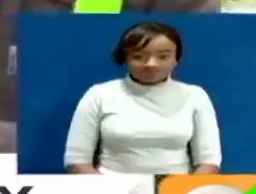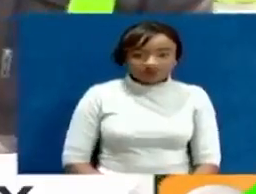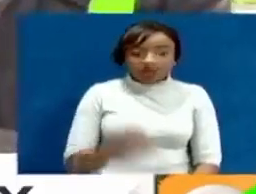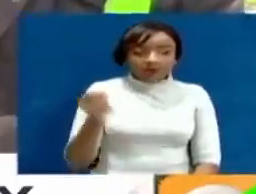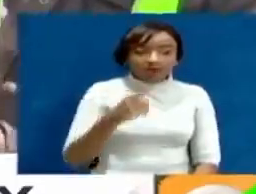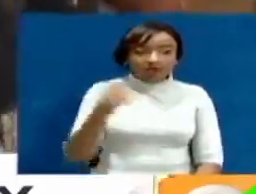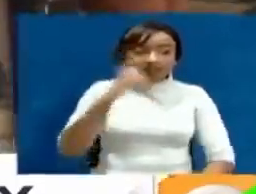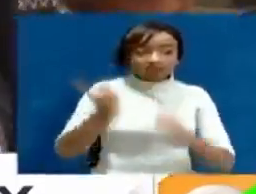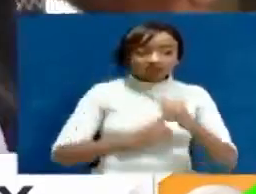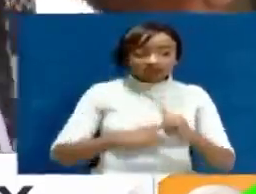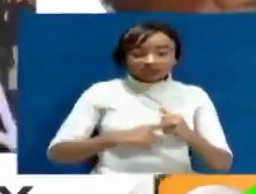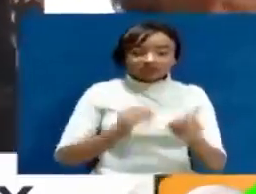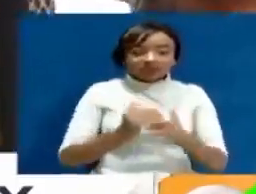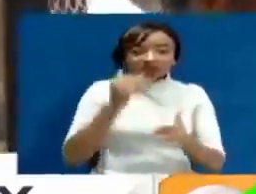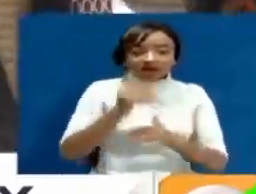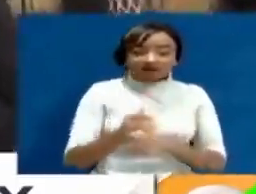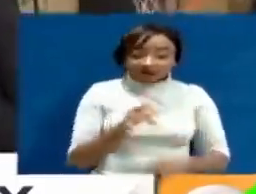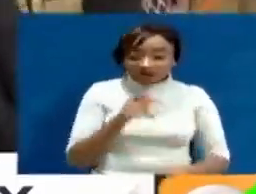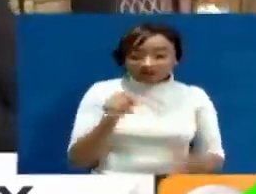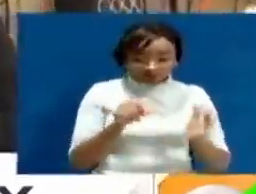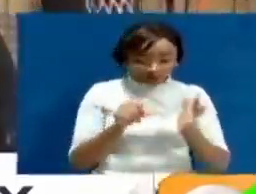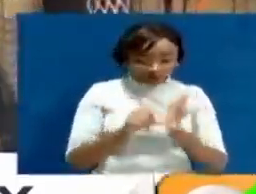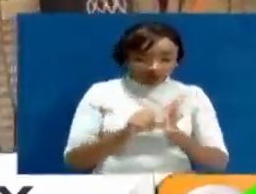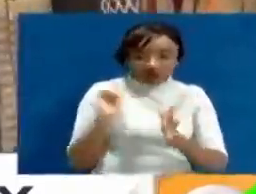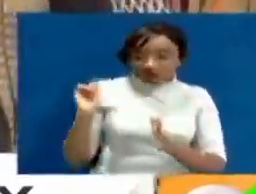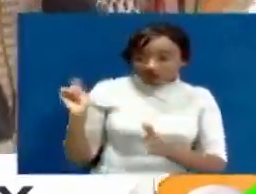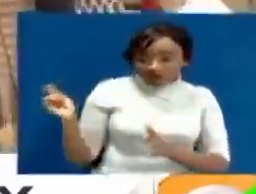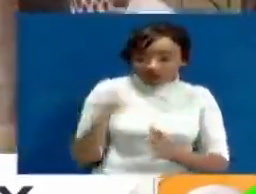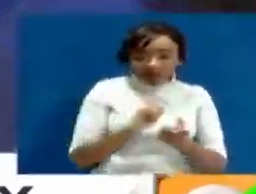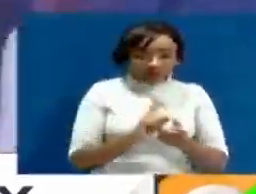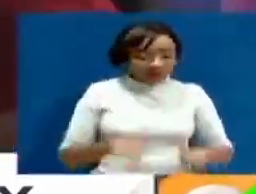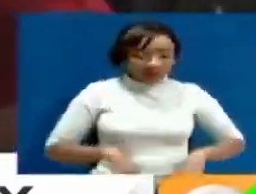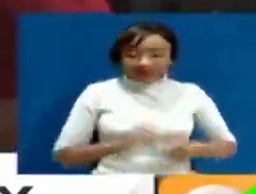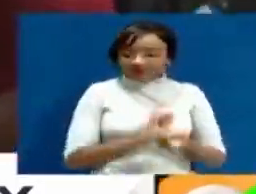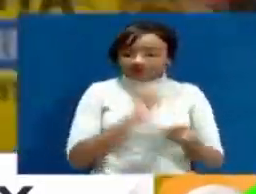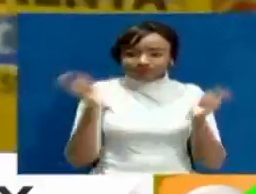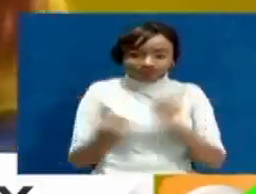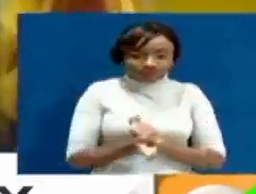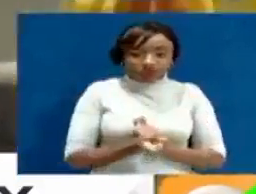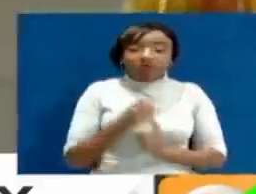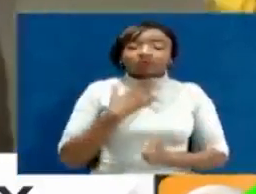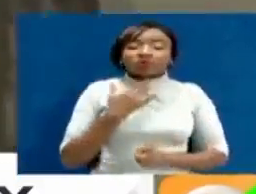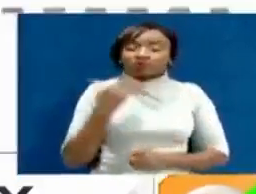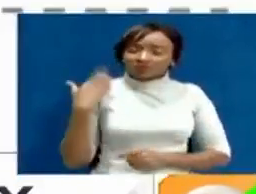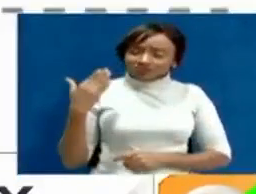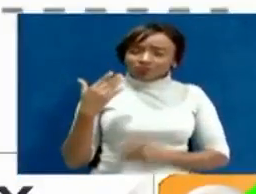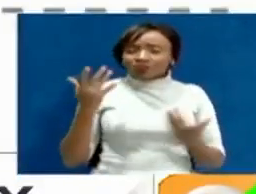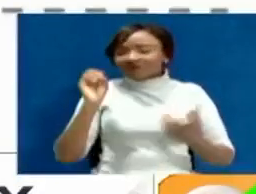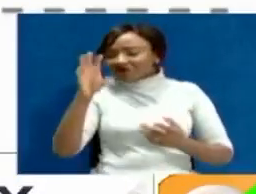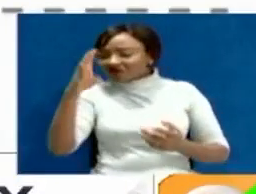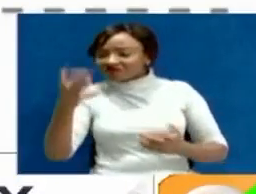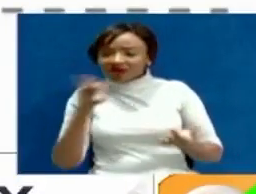6 months into the pandemic, Kenyans have had to adjust to a new normal, looking forward to when we will have a flattened